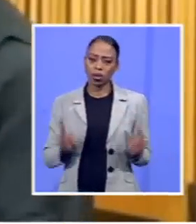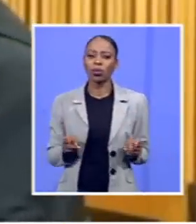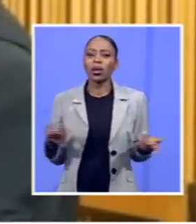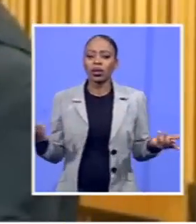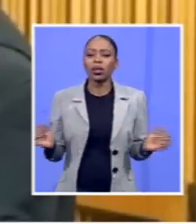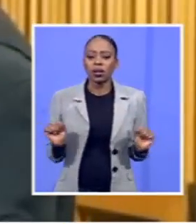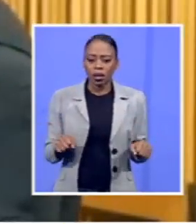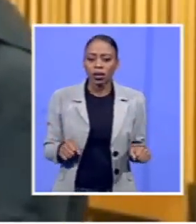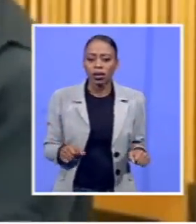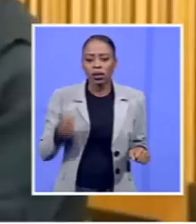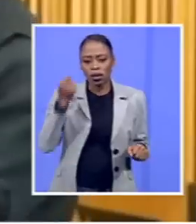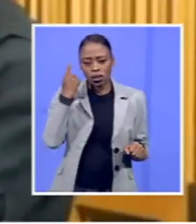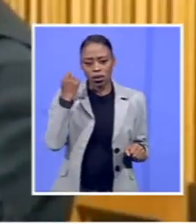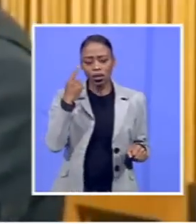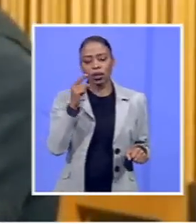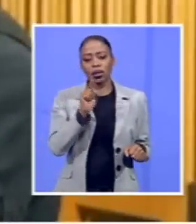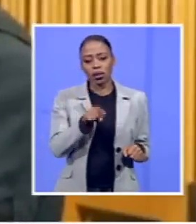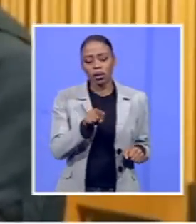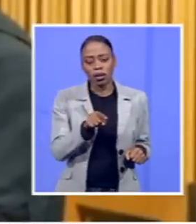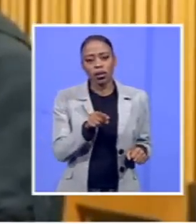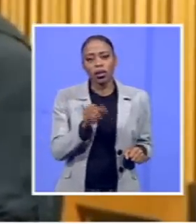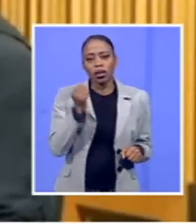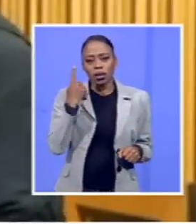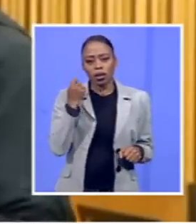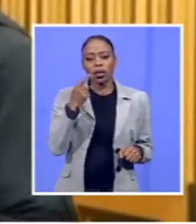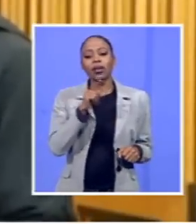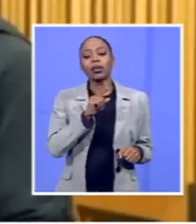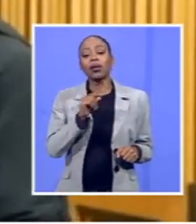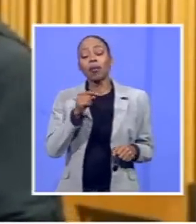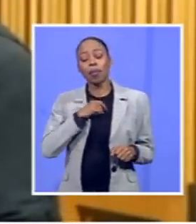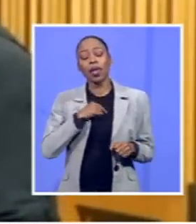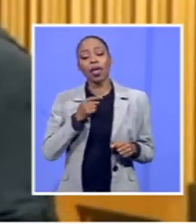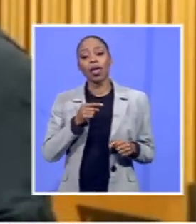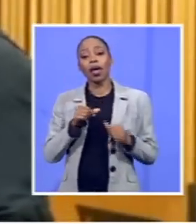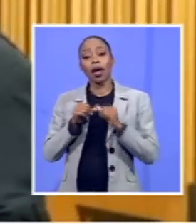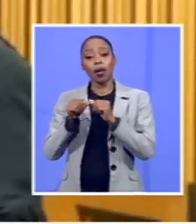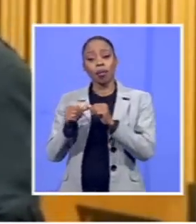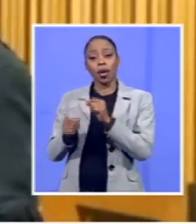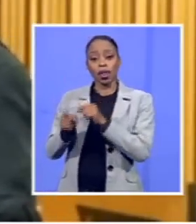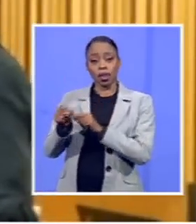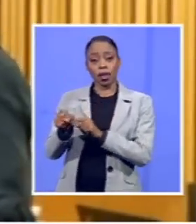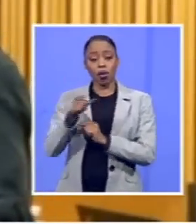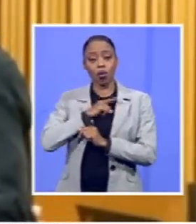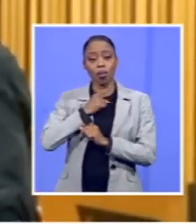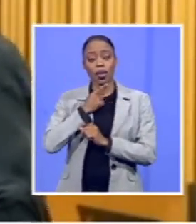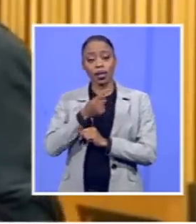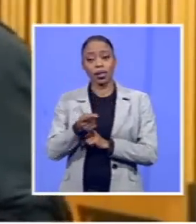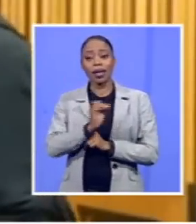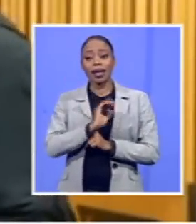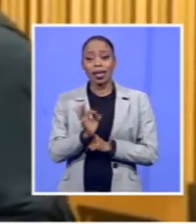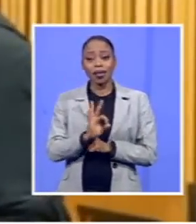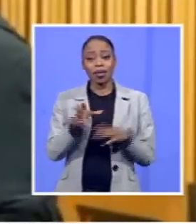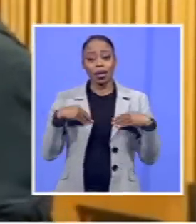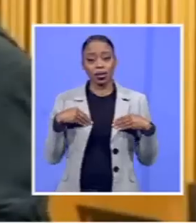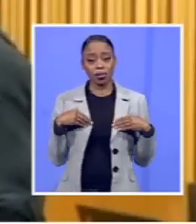Okay. No, I understand you, Justice Nook. That's where I'm going. In other words, I'm saying that if we